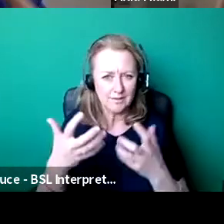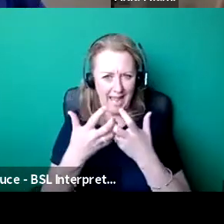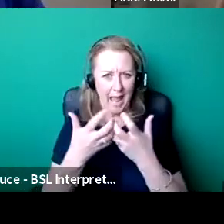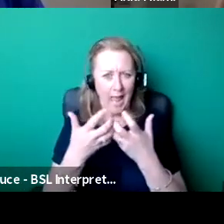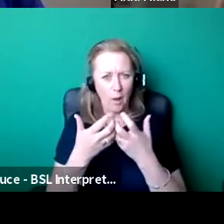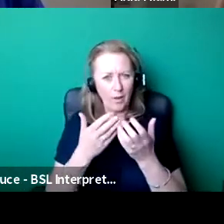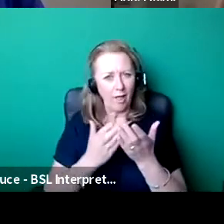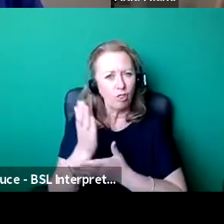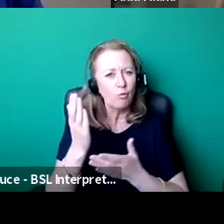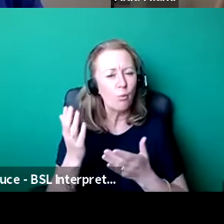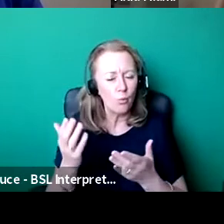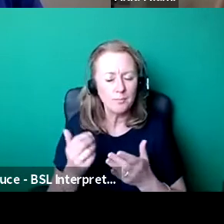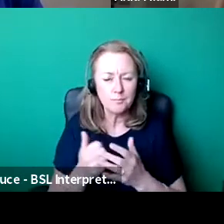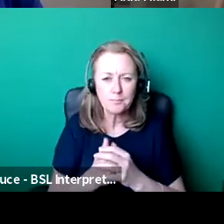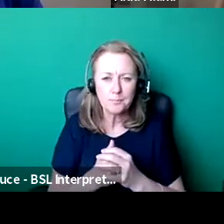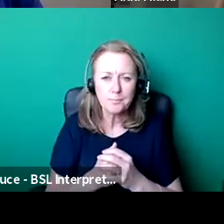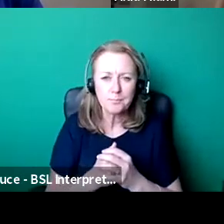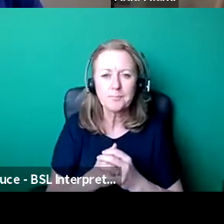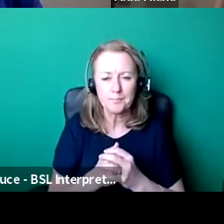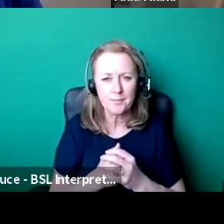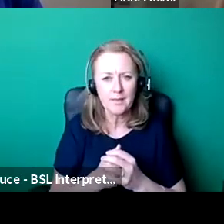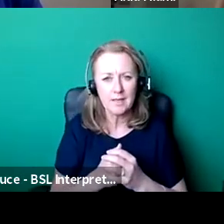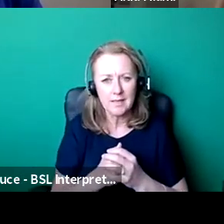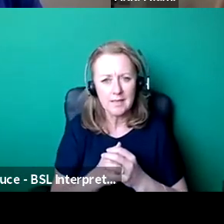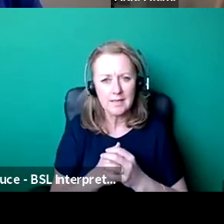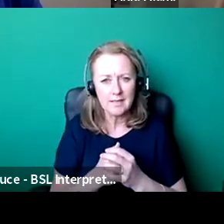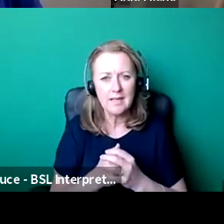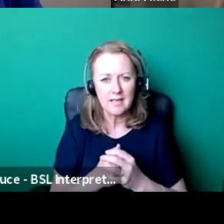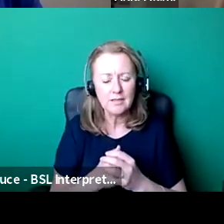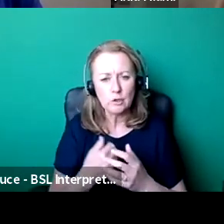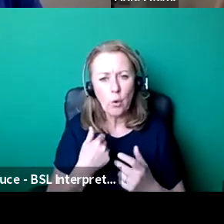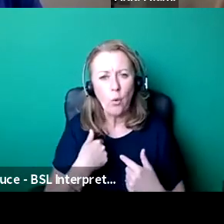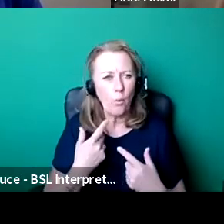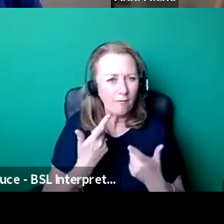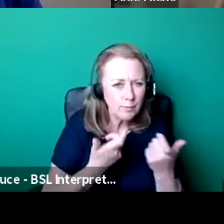know, margins of how you can find your way around.